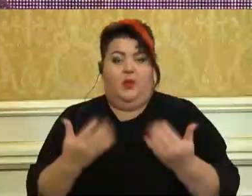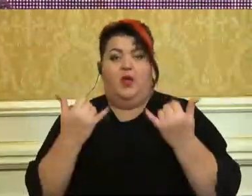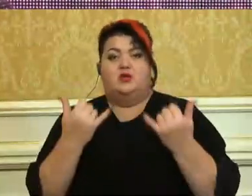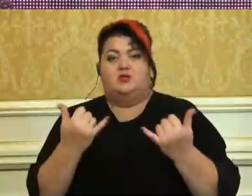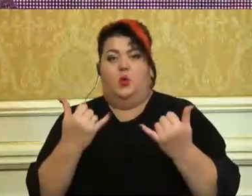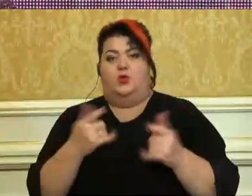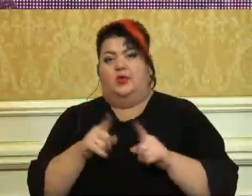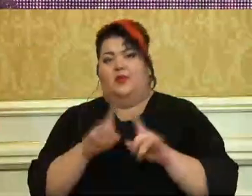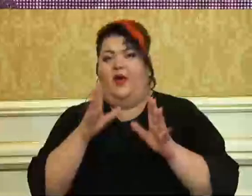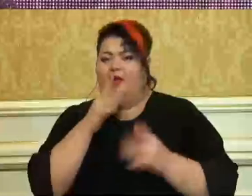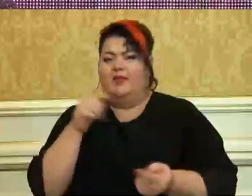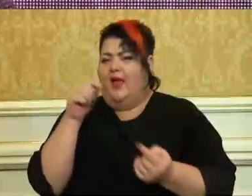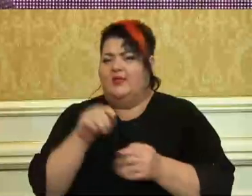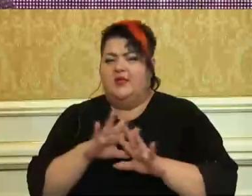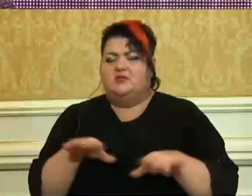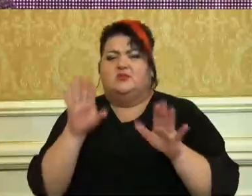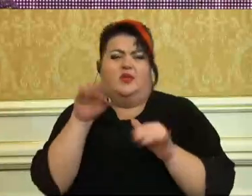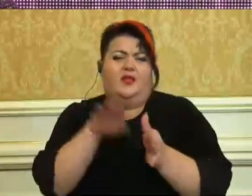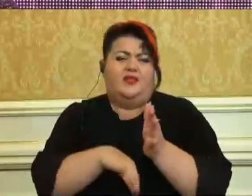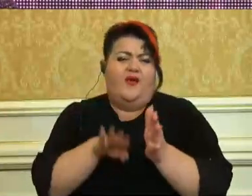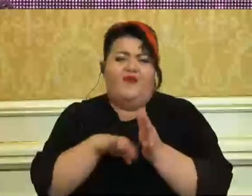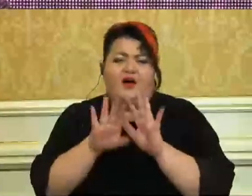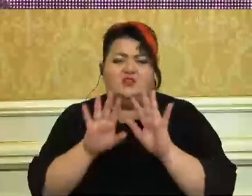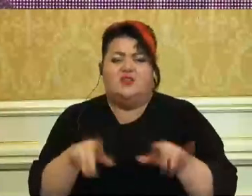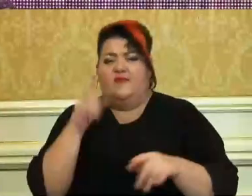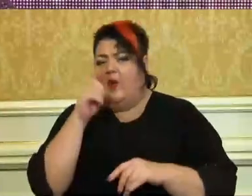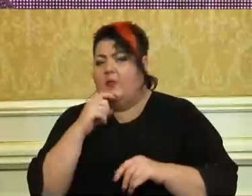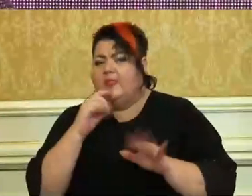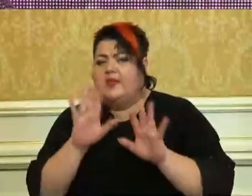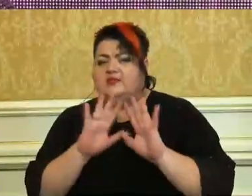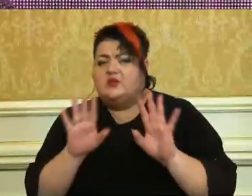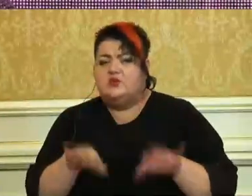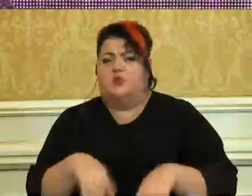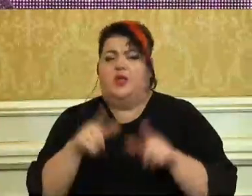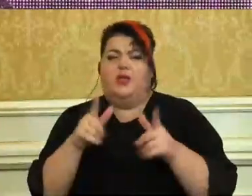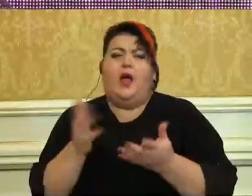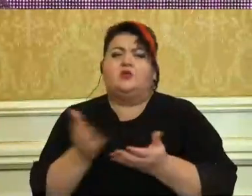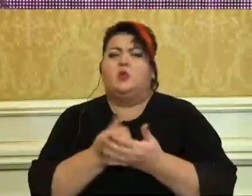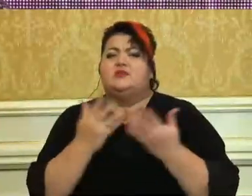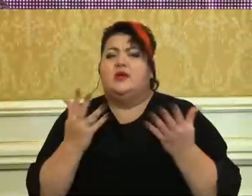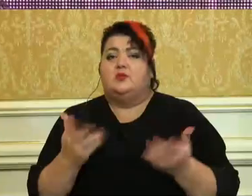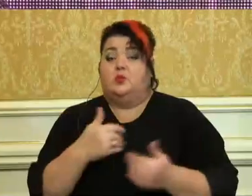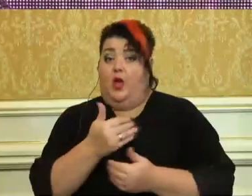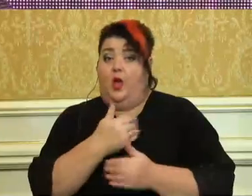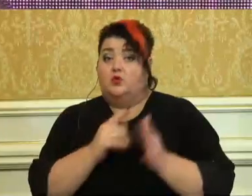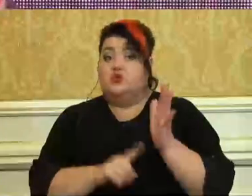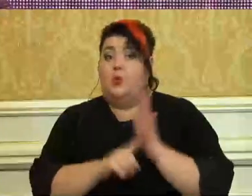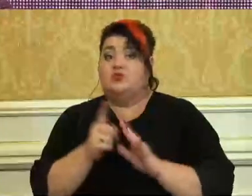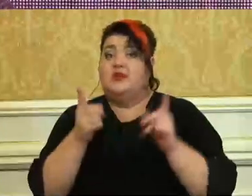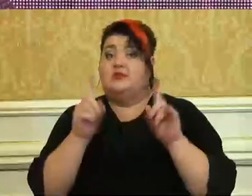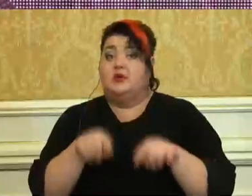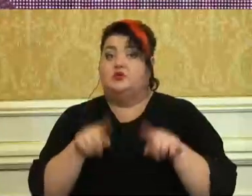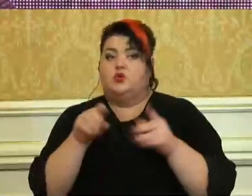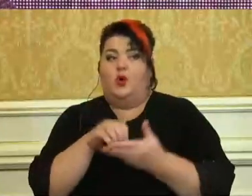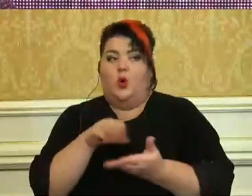is nothing in this. So, well, we are not talking about the quotas for economy. Well, and they say, well, it's quite misunderstanding, it